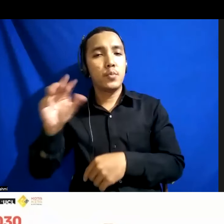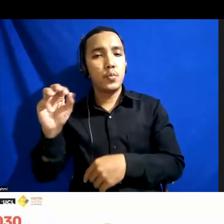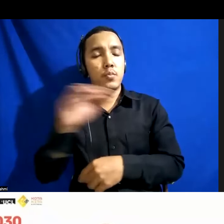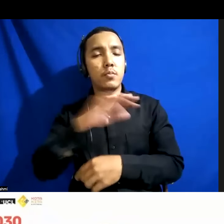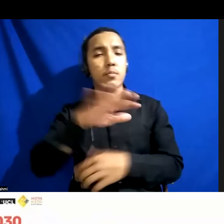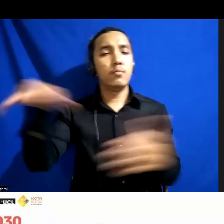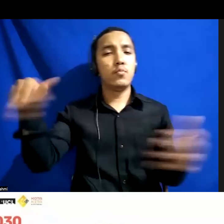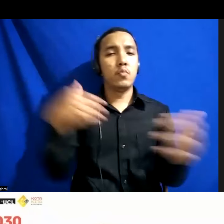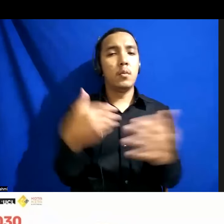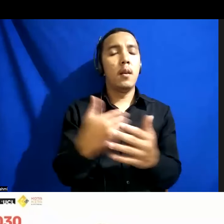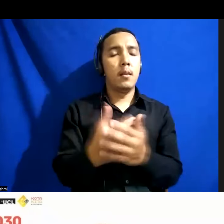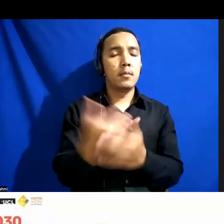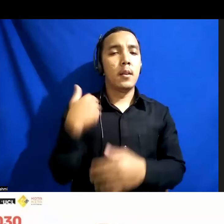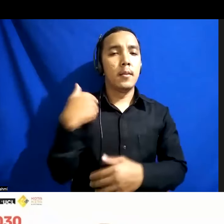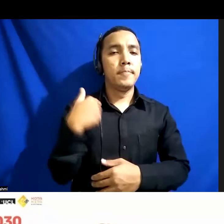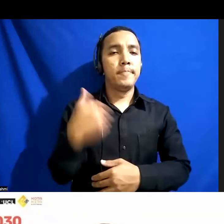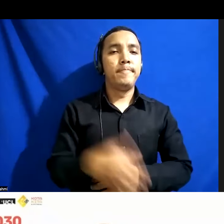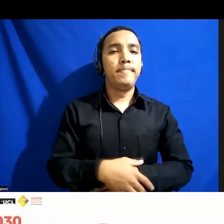this afternoon.